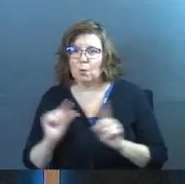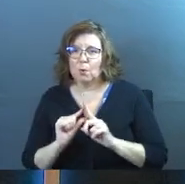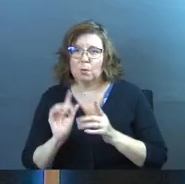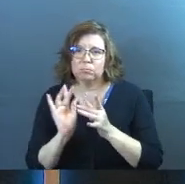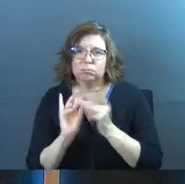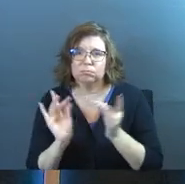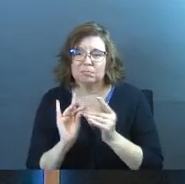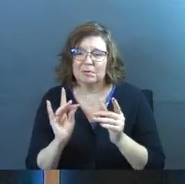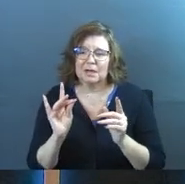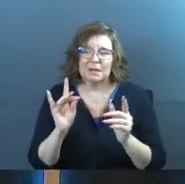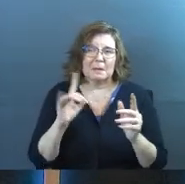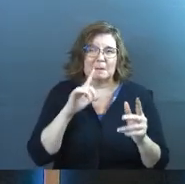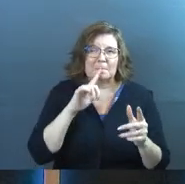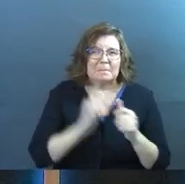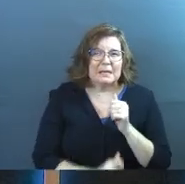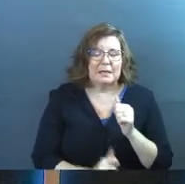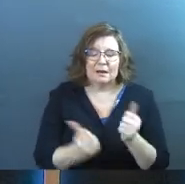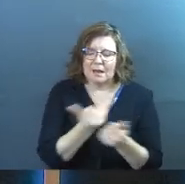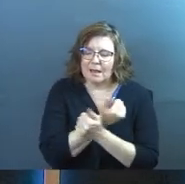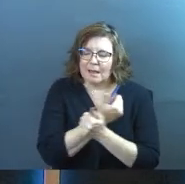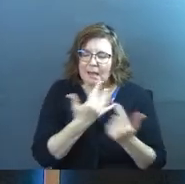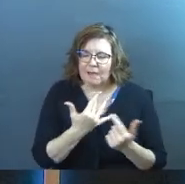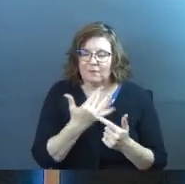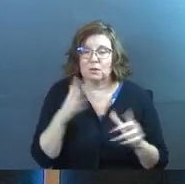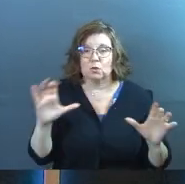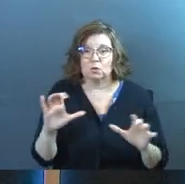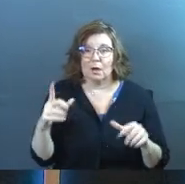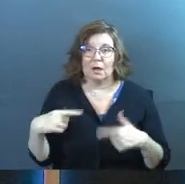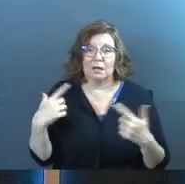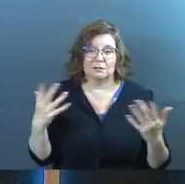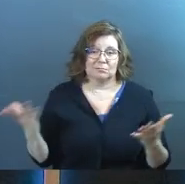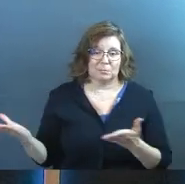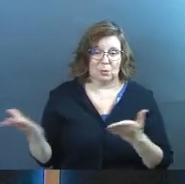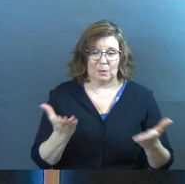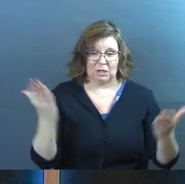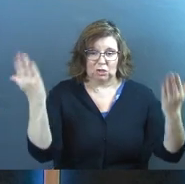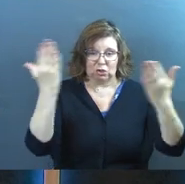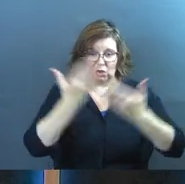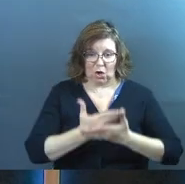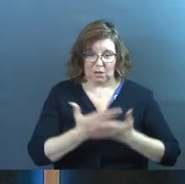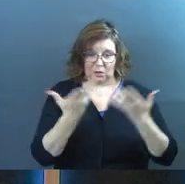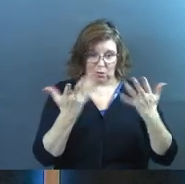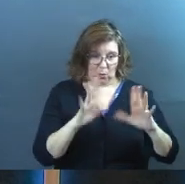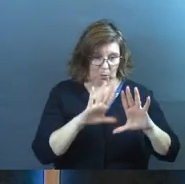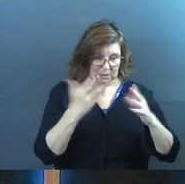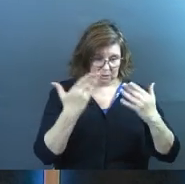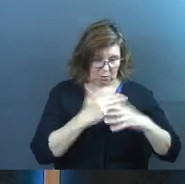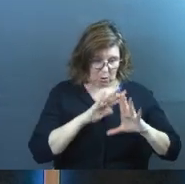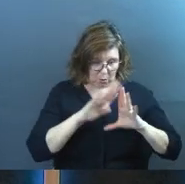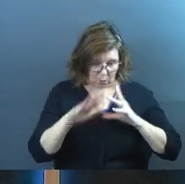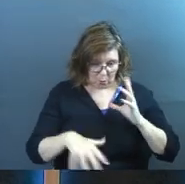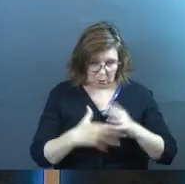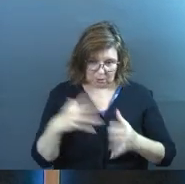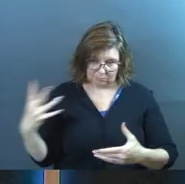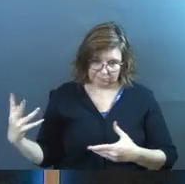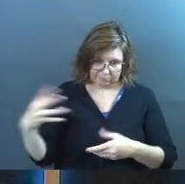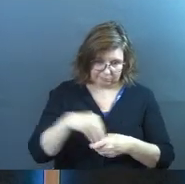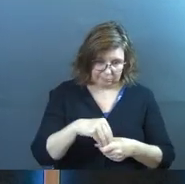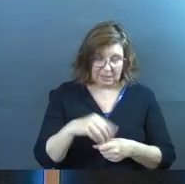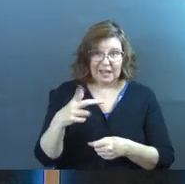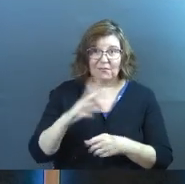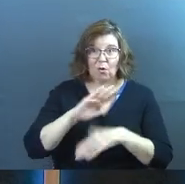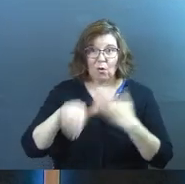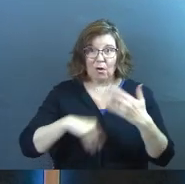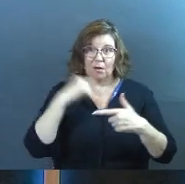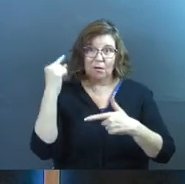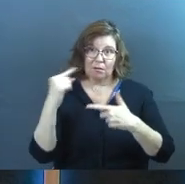act of cruelty, everything that you've ever done to bring darkness into this already dark world, if you were to take